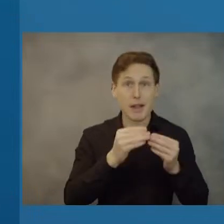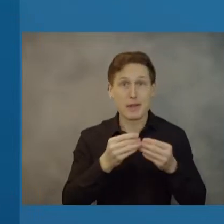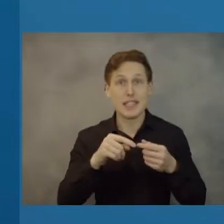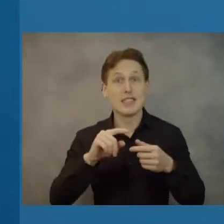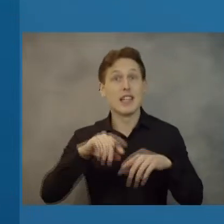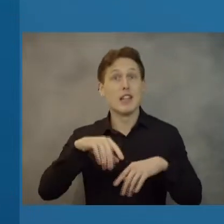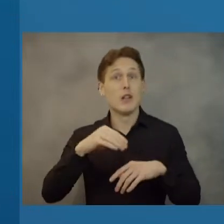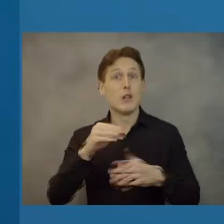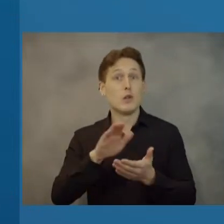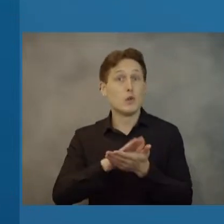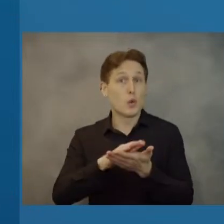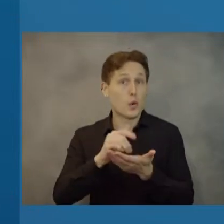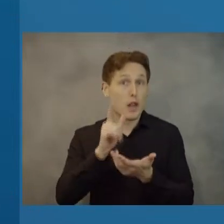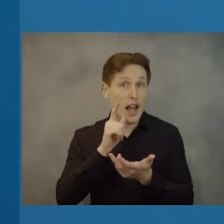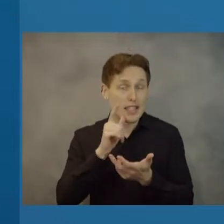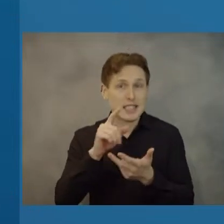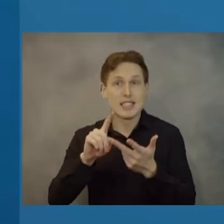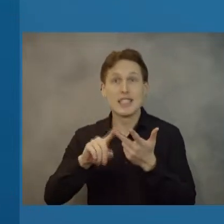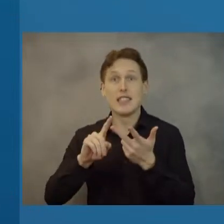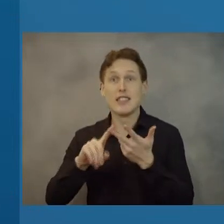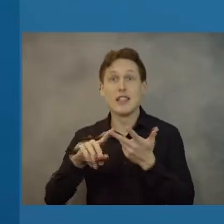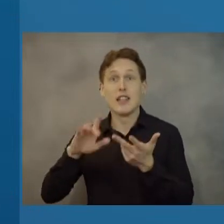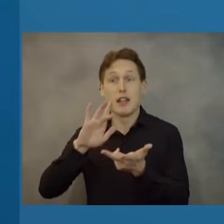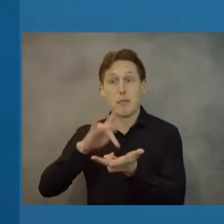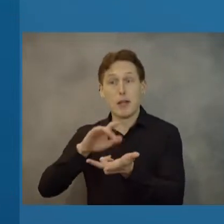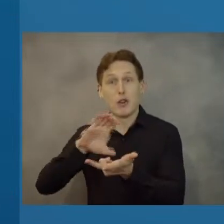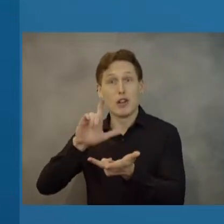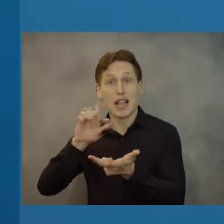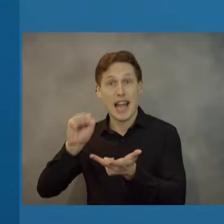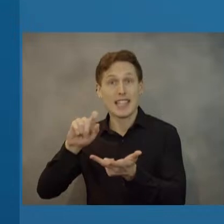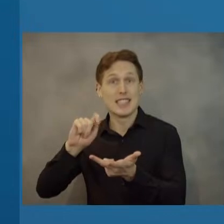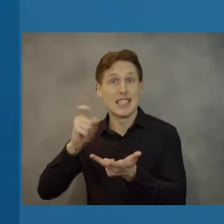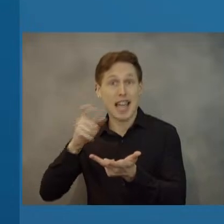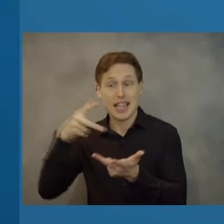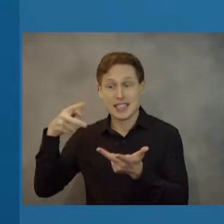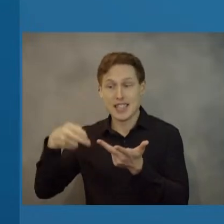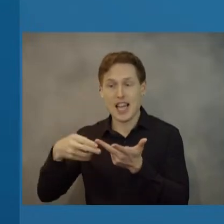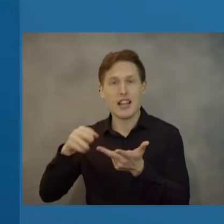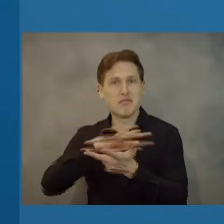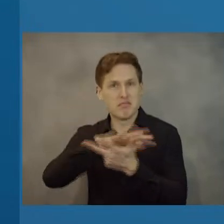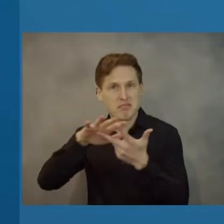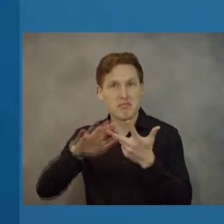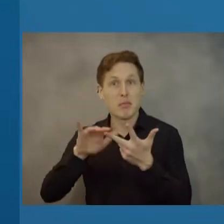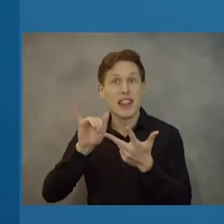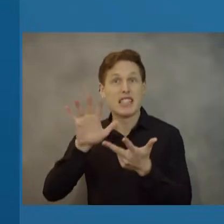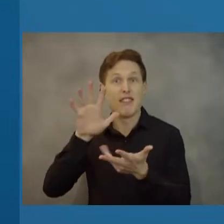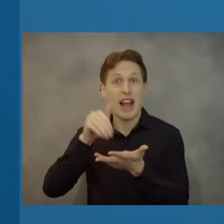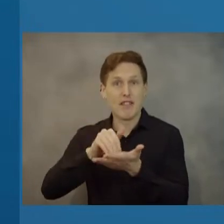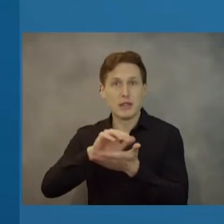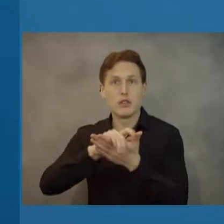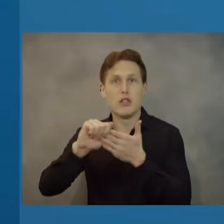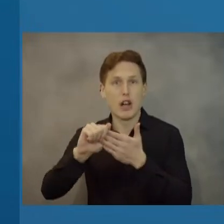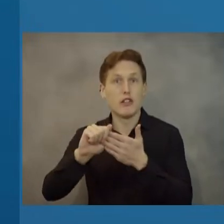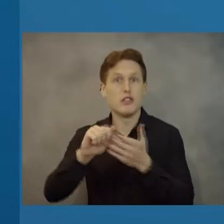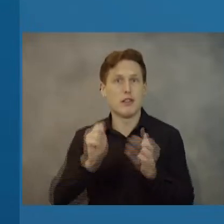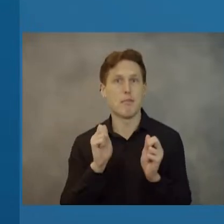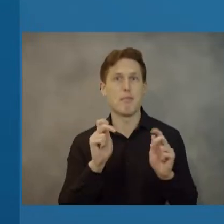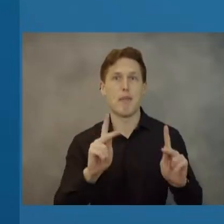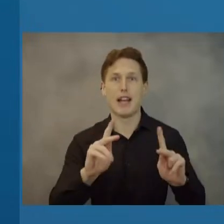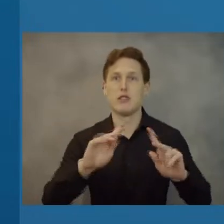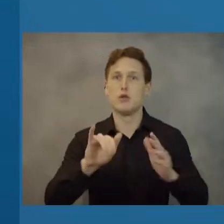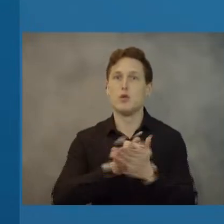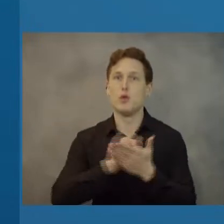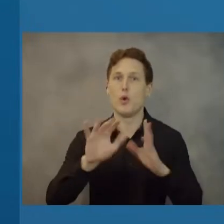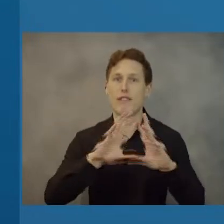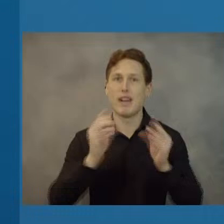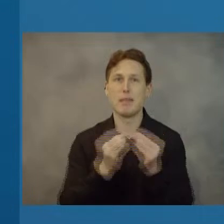cut, that's $5,000 back in the pockets of New York families. That's how you make a tangible difference in